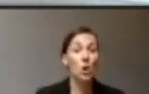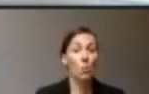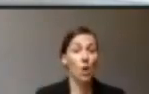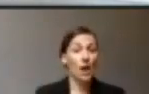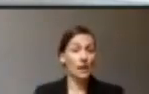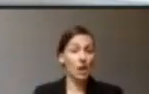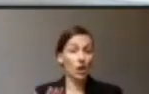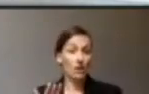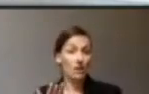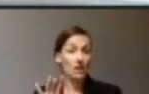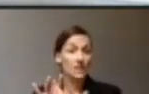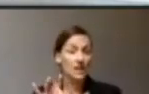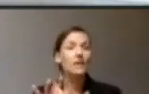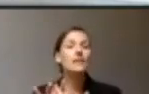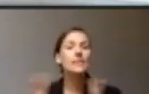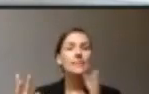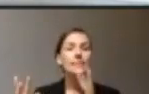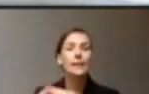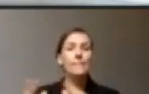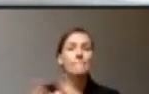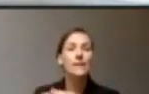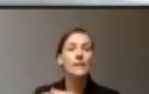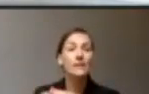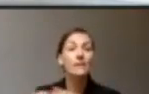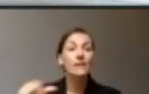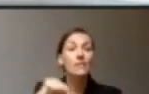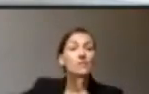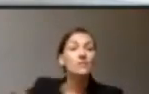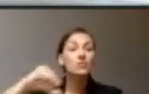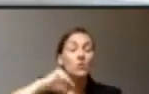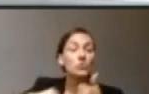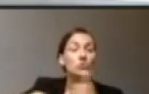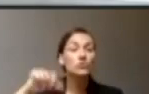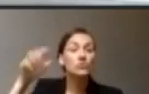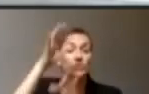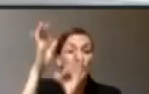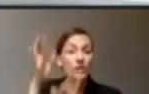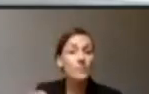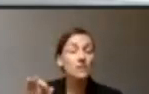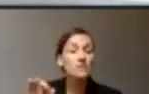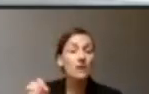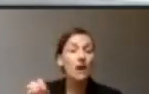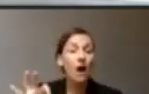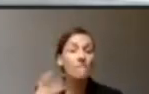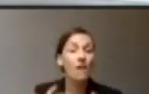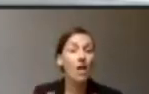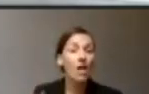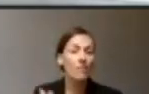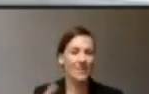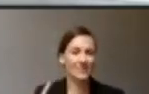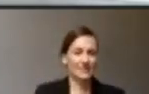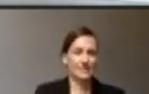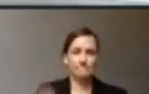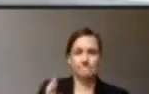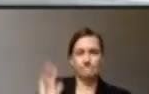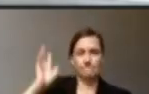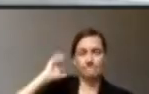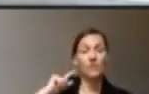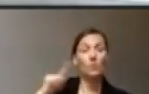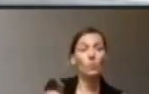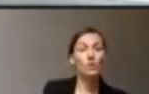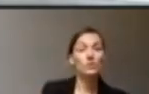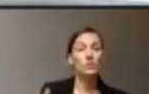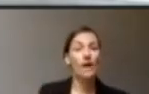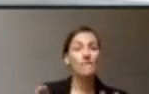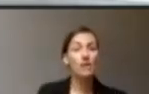is to certainly the Committee on the Social and Behavioral Determinants of Health that I talked about in the beginning. We also have an Office